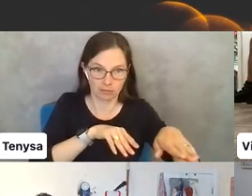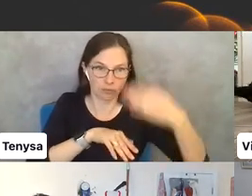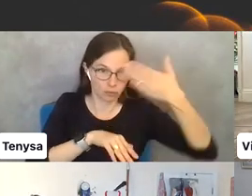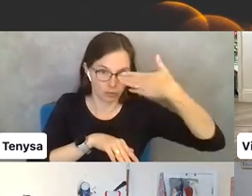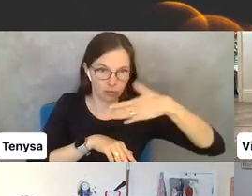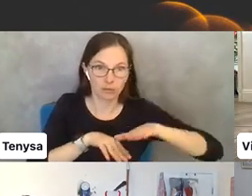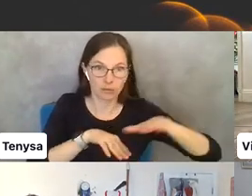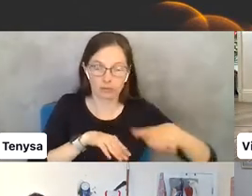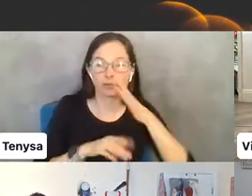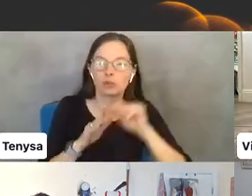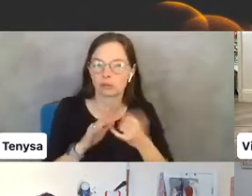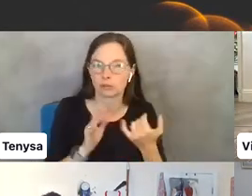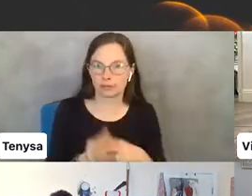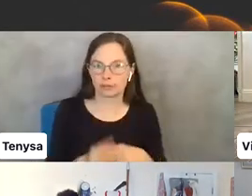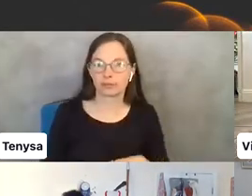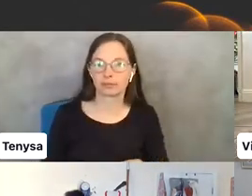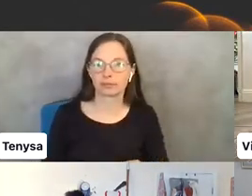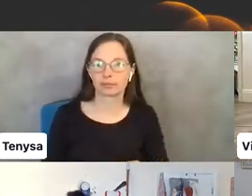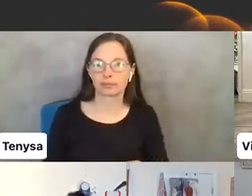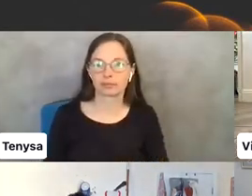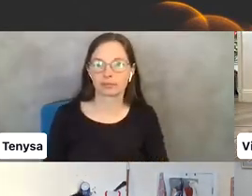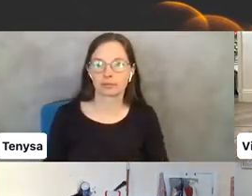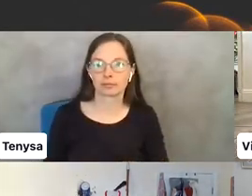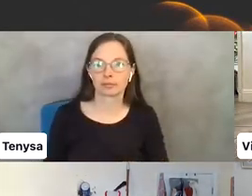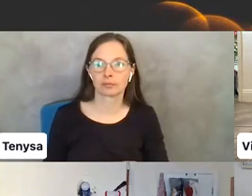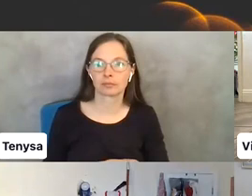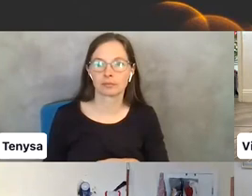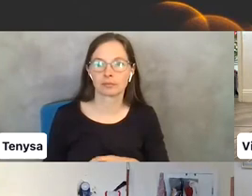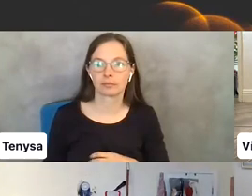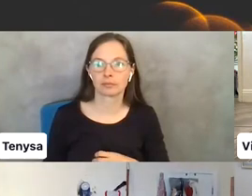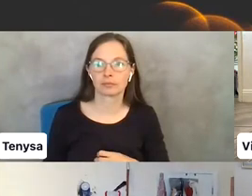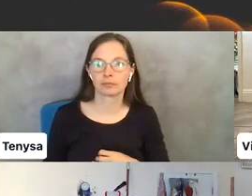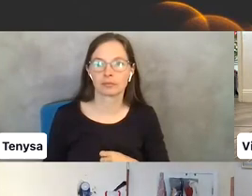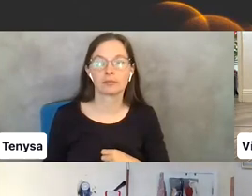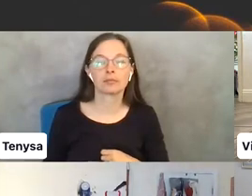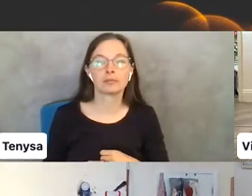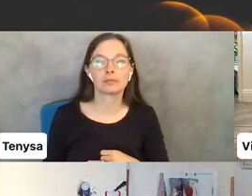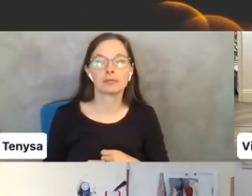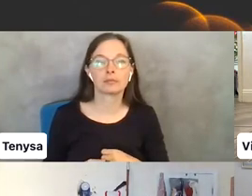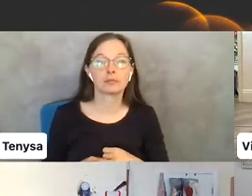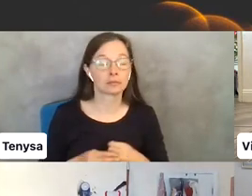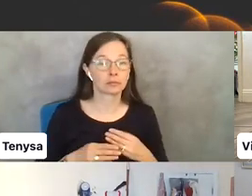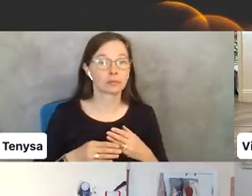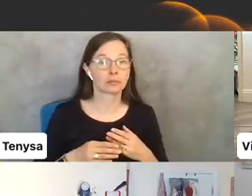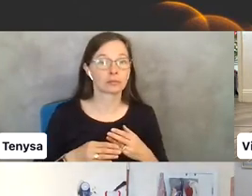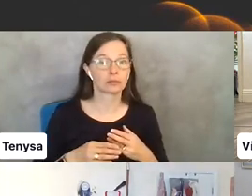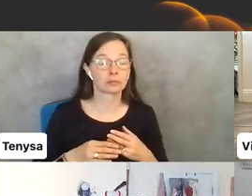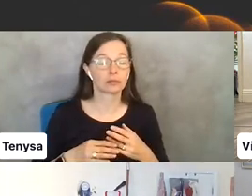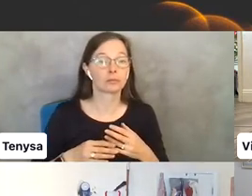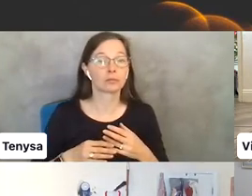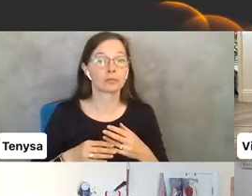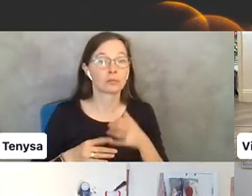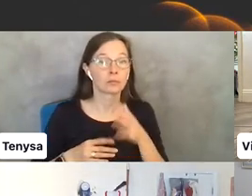We're gonna start that one more time. So you're on guard, you're gonna cross forward. So your back